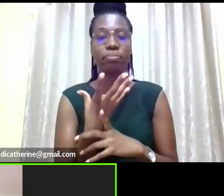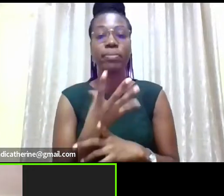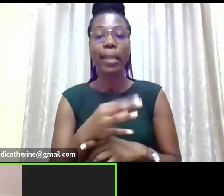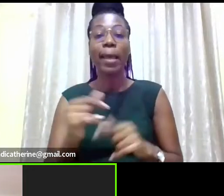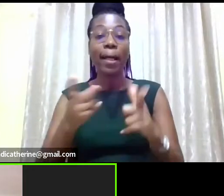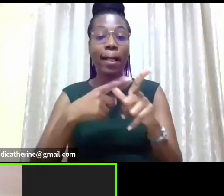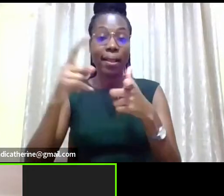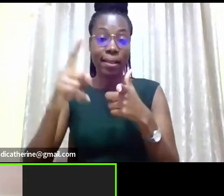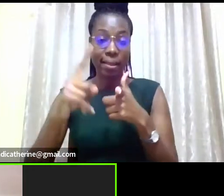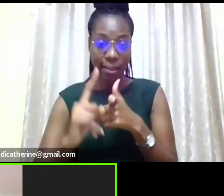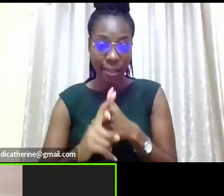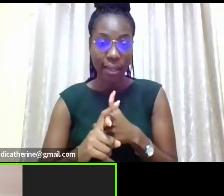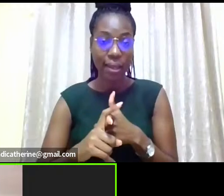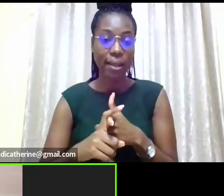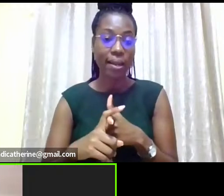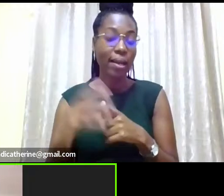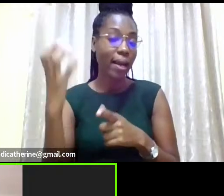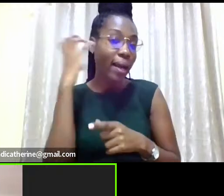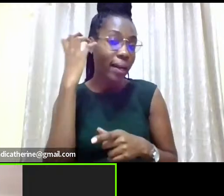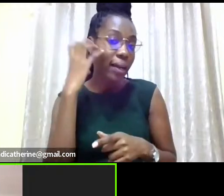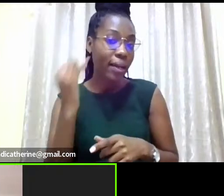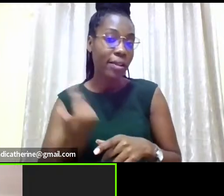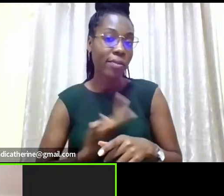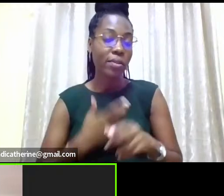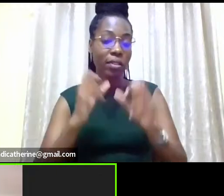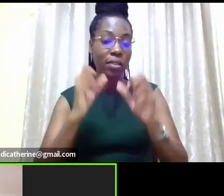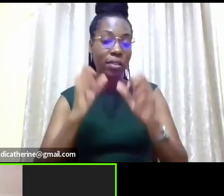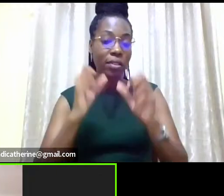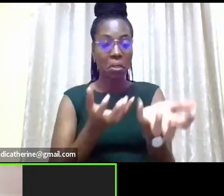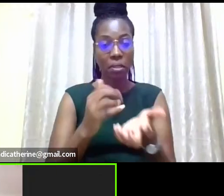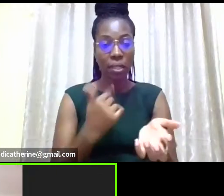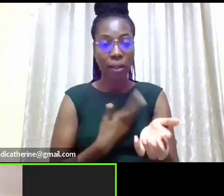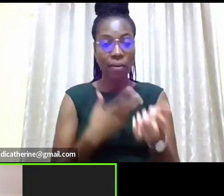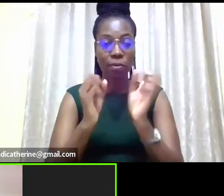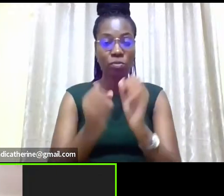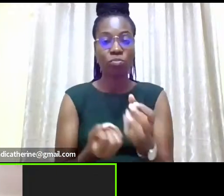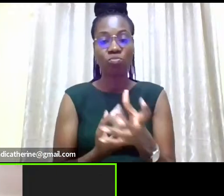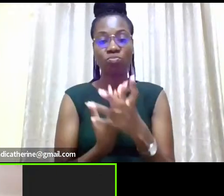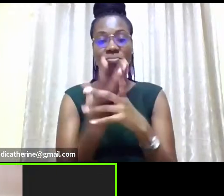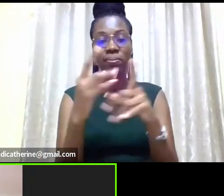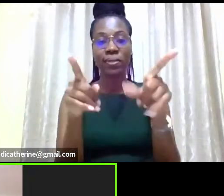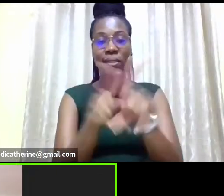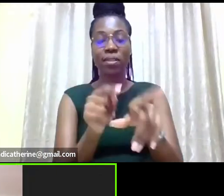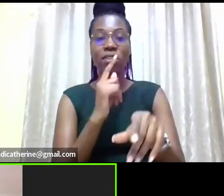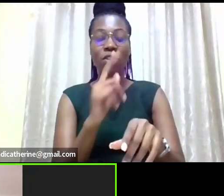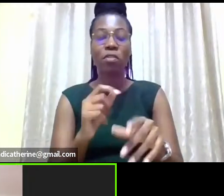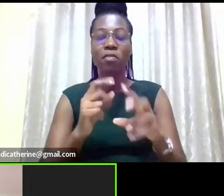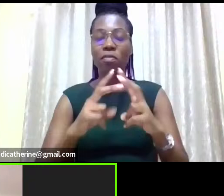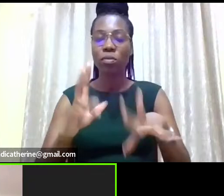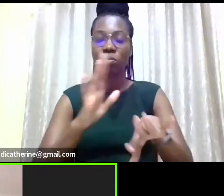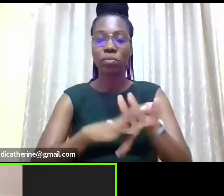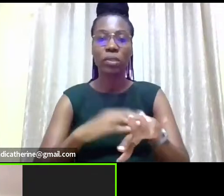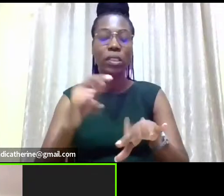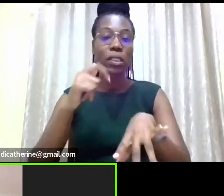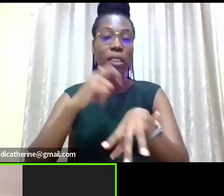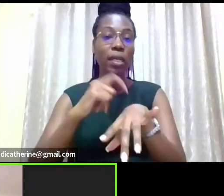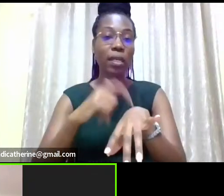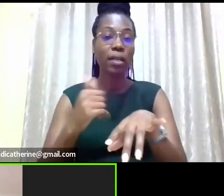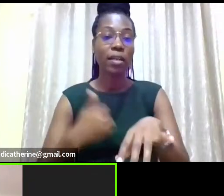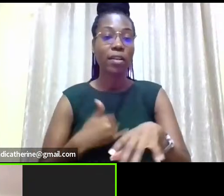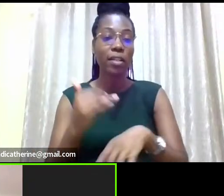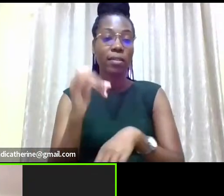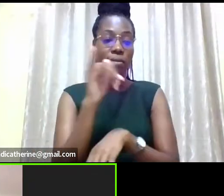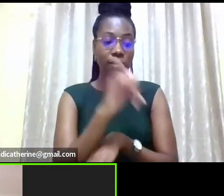our careers and businesses. It's always a delightful moment to have guests come and